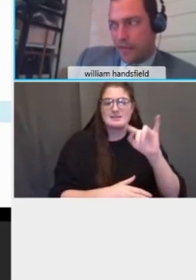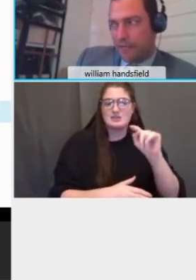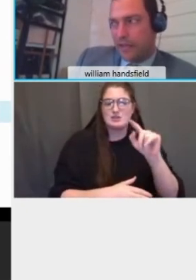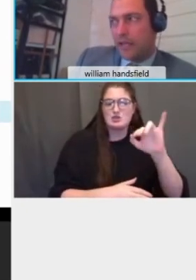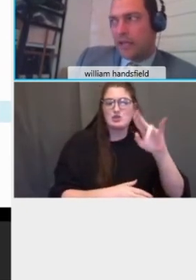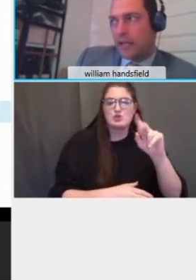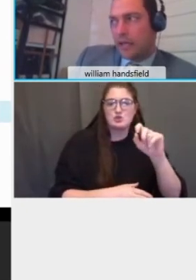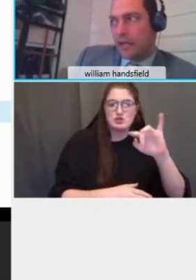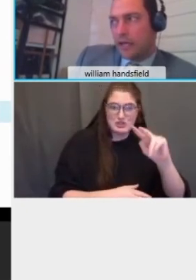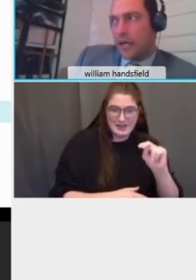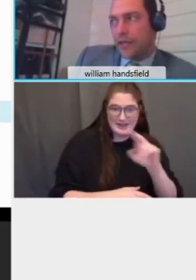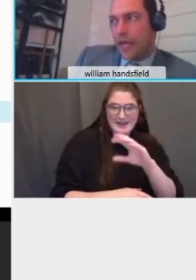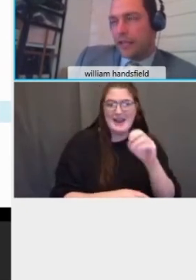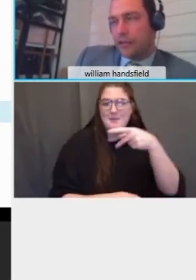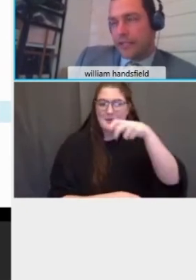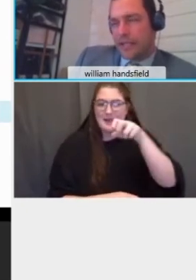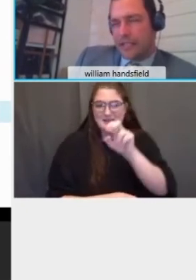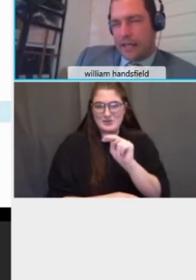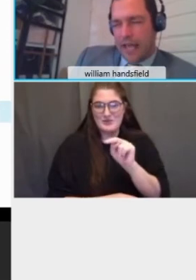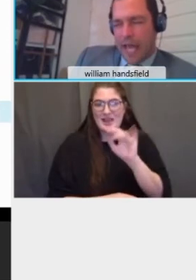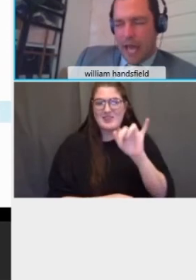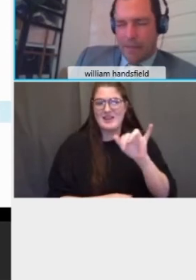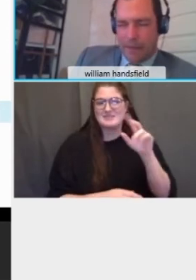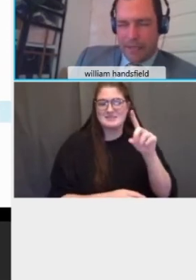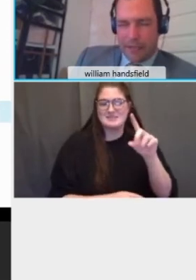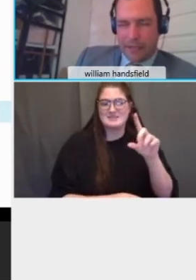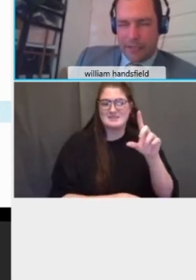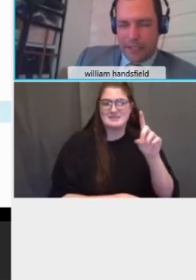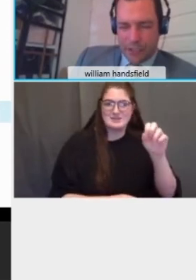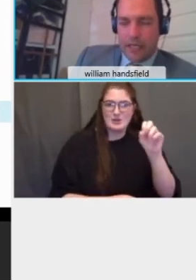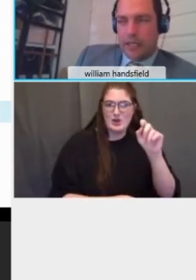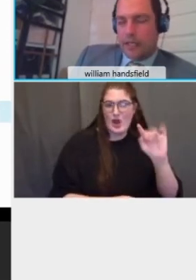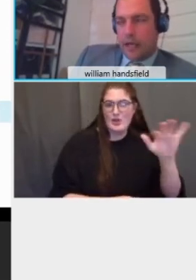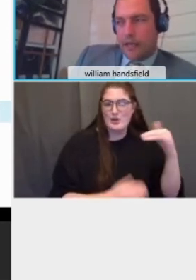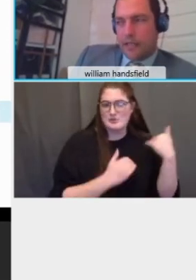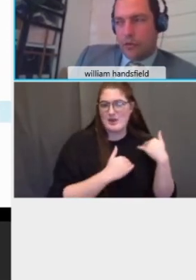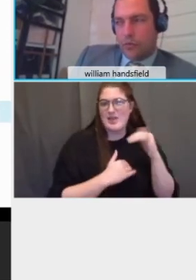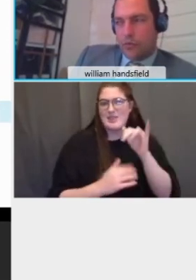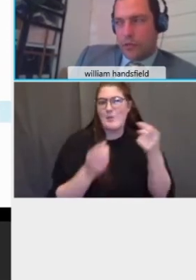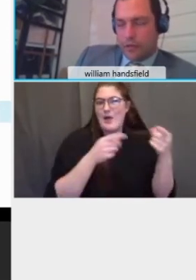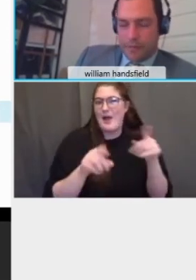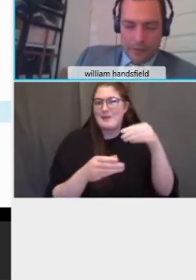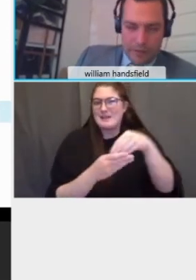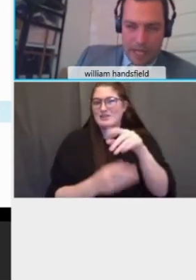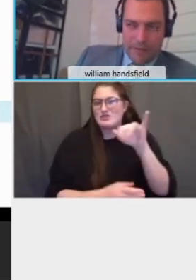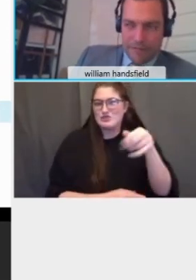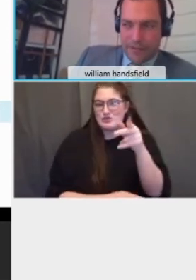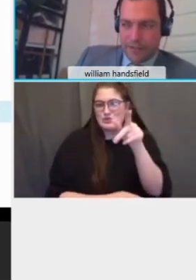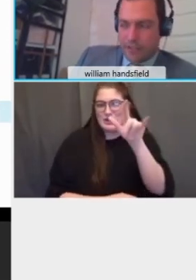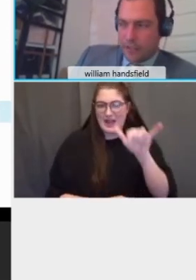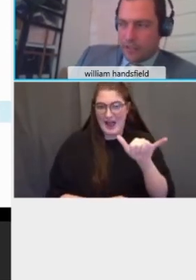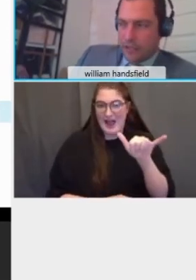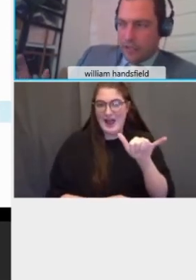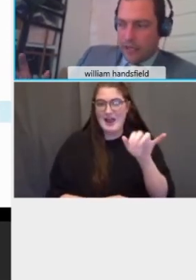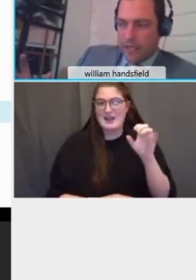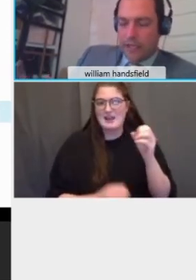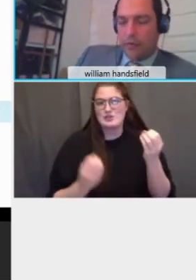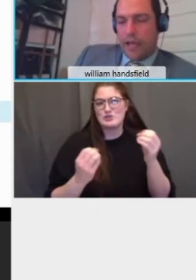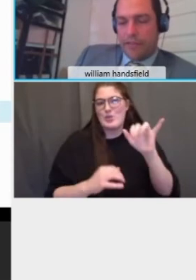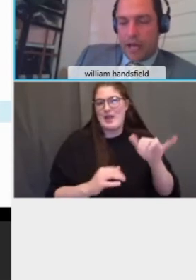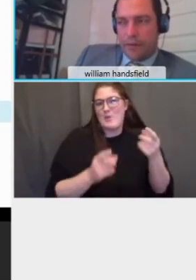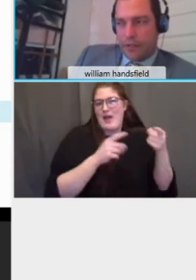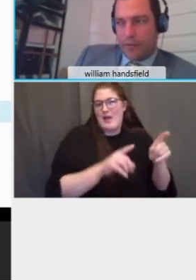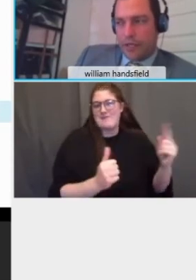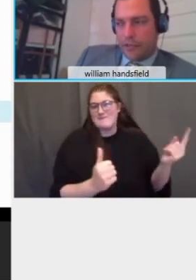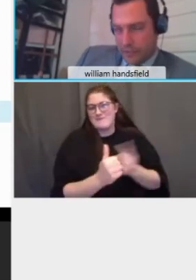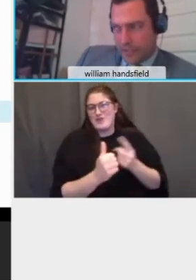responsibility for repaving. That looks like it's going to happen in July. So there will be a repaving first, and then